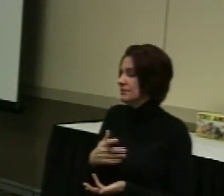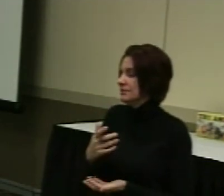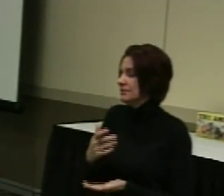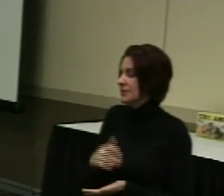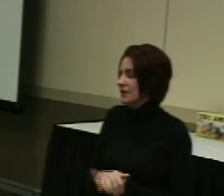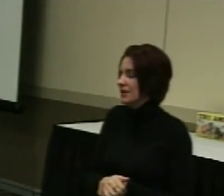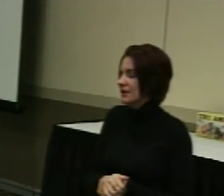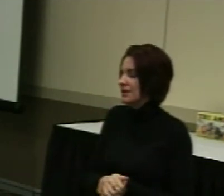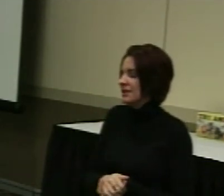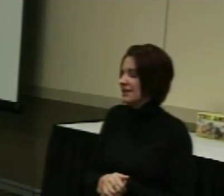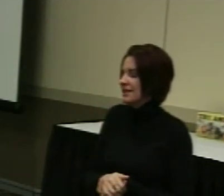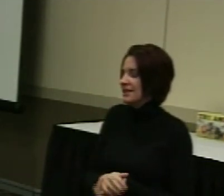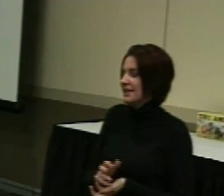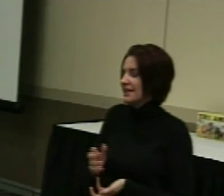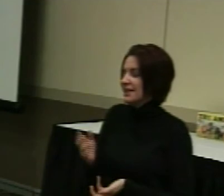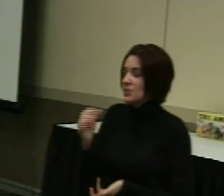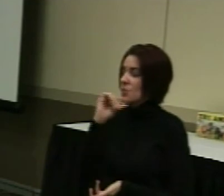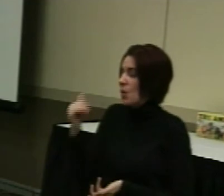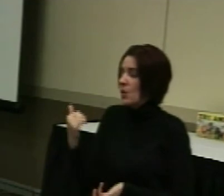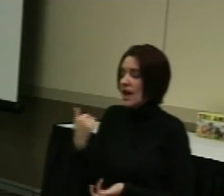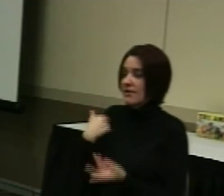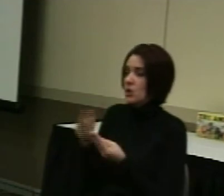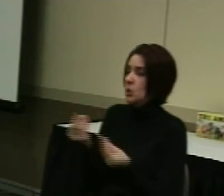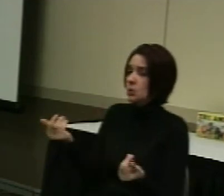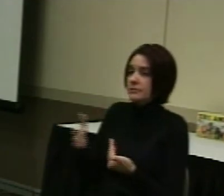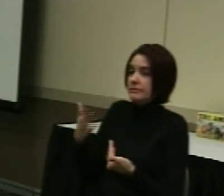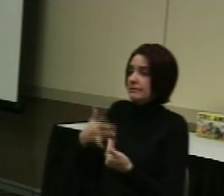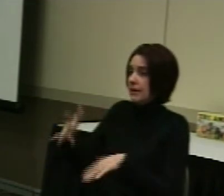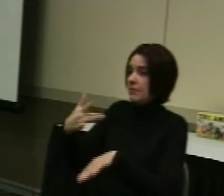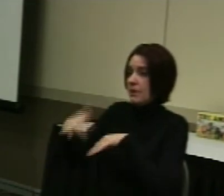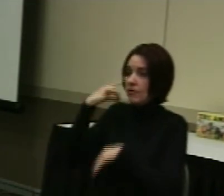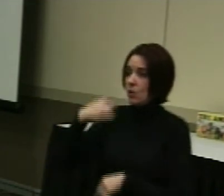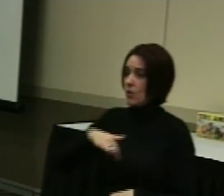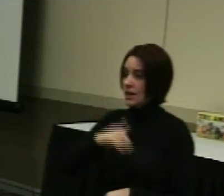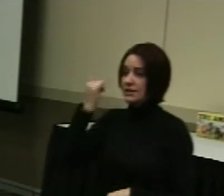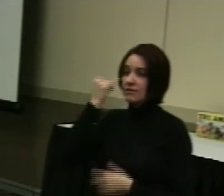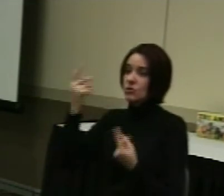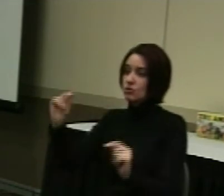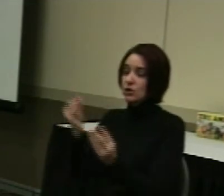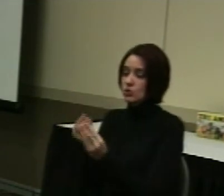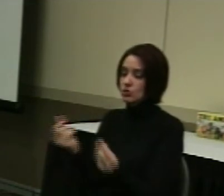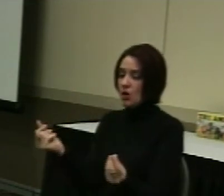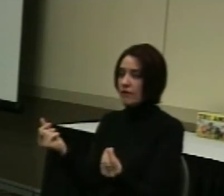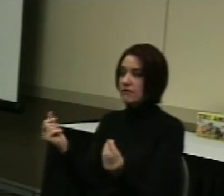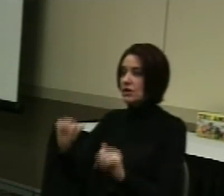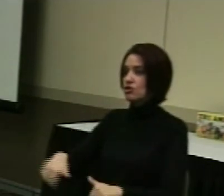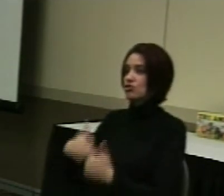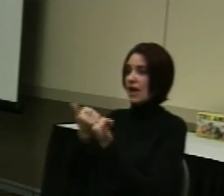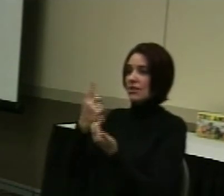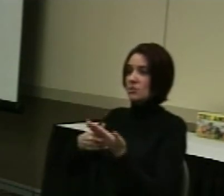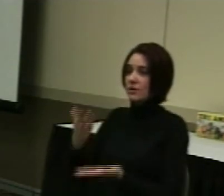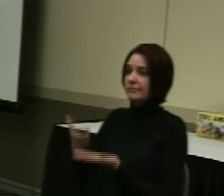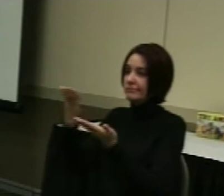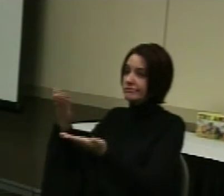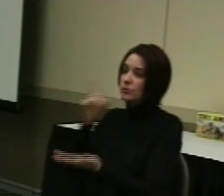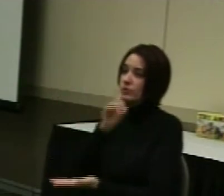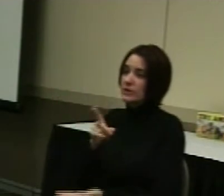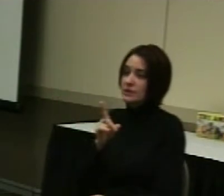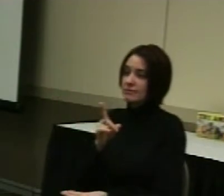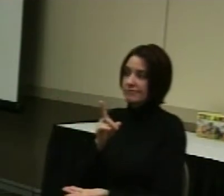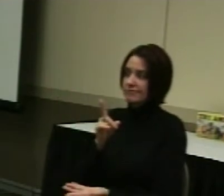we're not going to have solutions readily available to us as we're trying to solve the challenges that are very, very